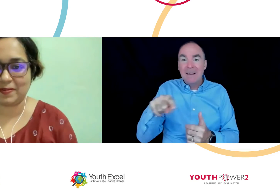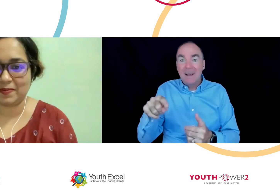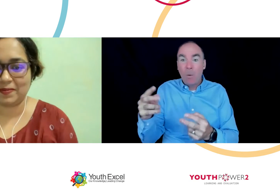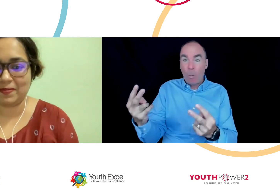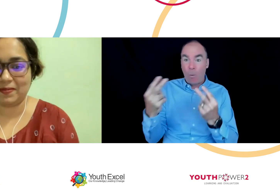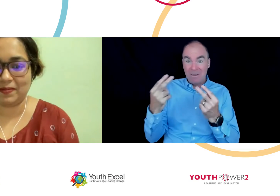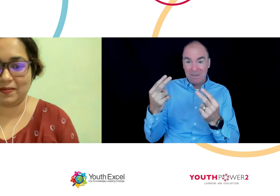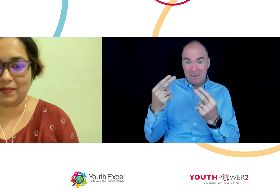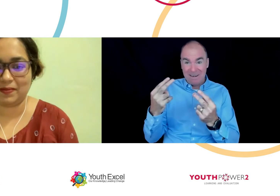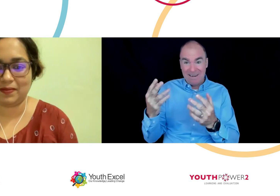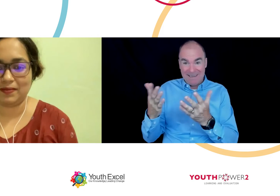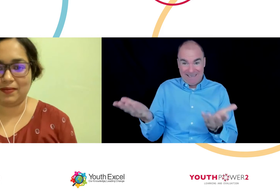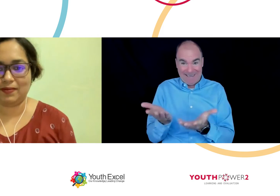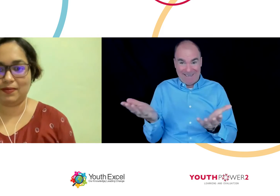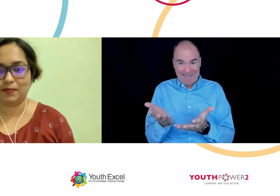first?